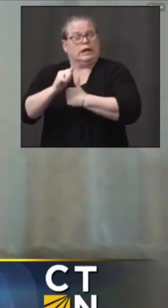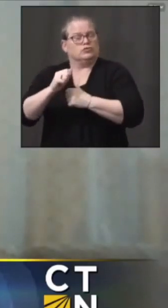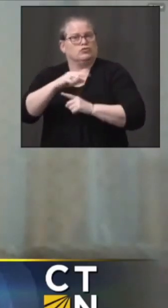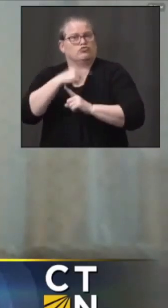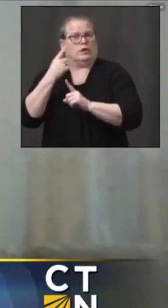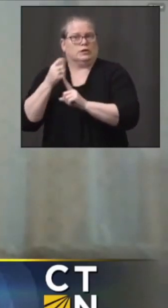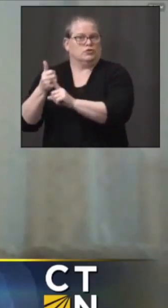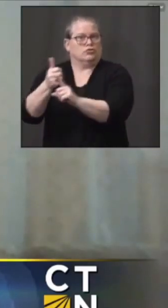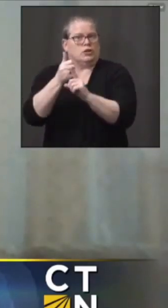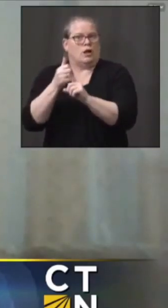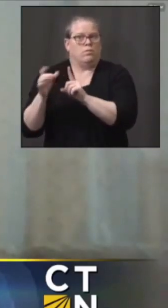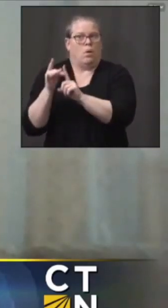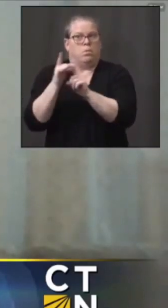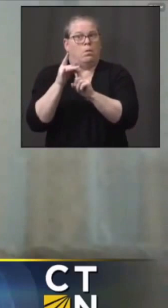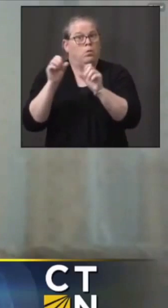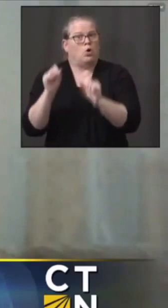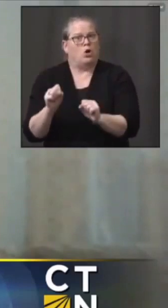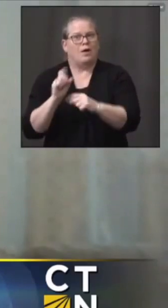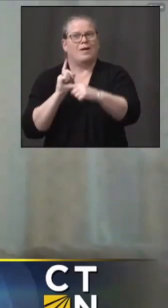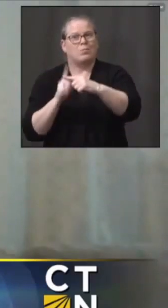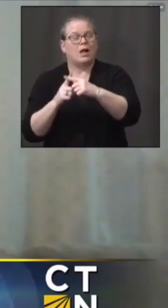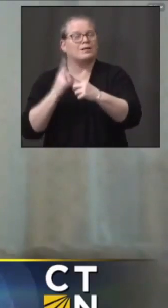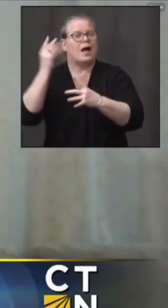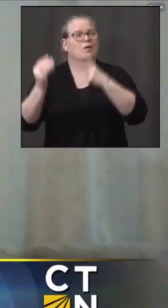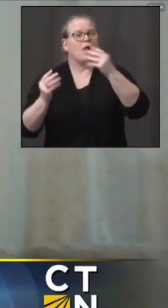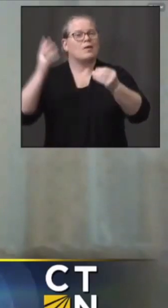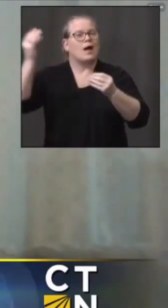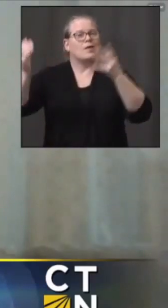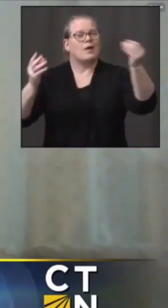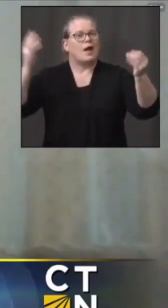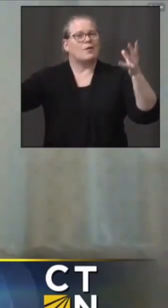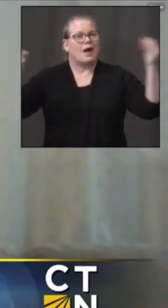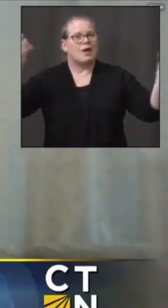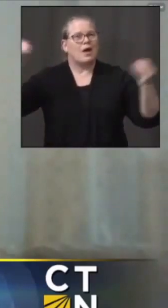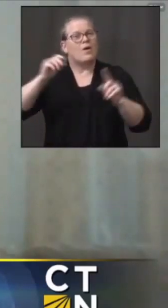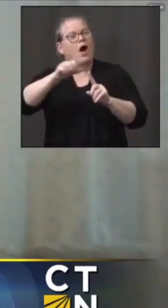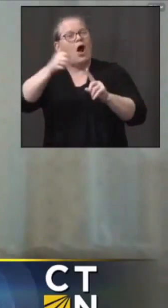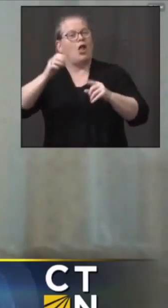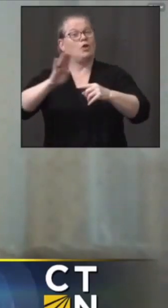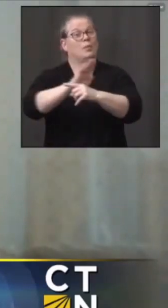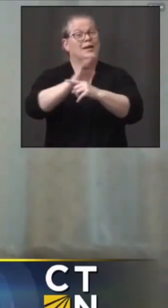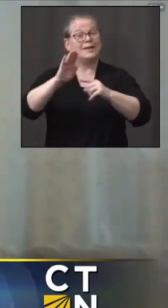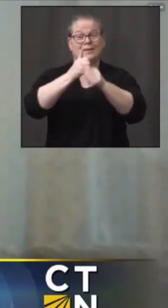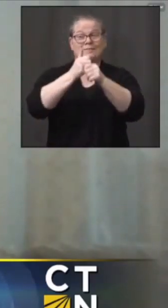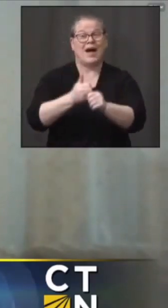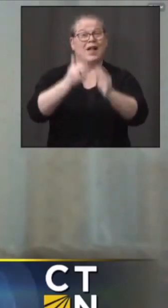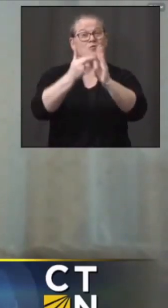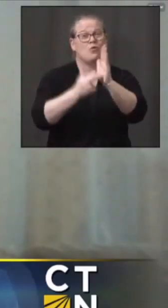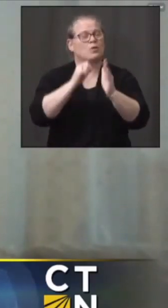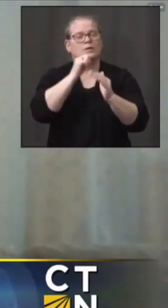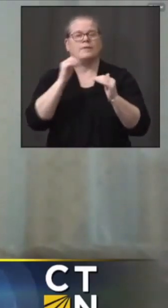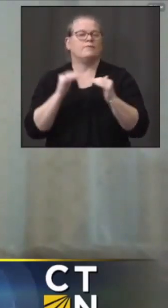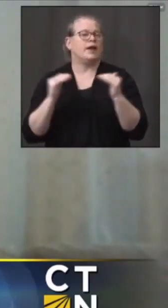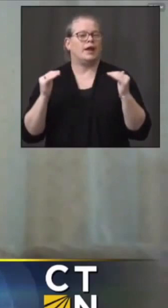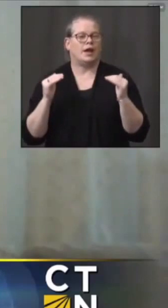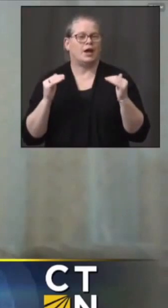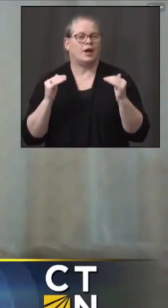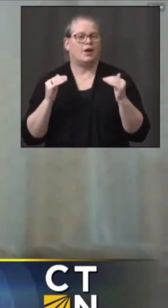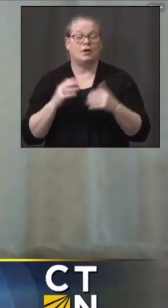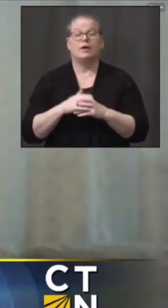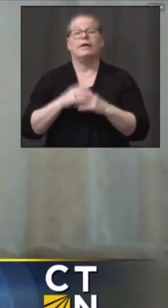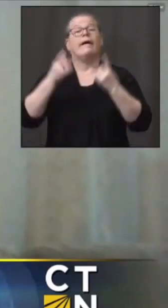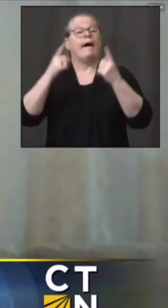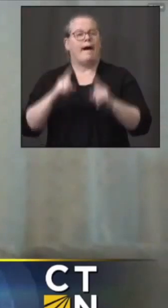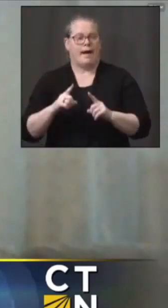hospitalized patients. It's also not fair to all the other businesses that are following the rules. So we did suspend another